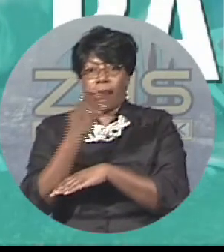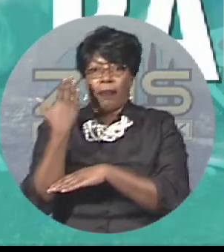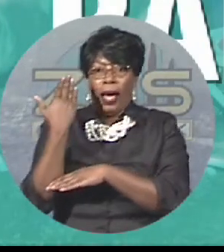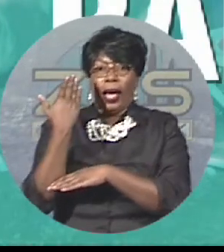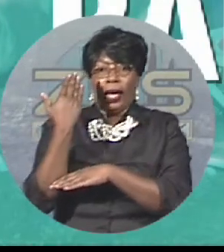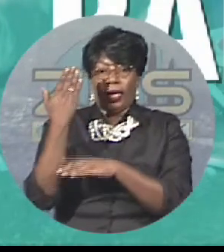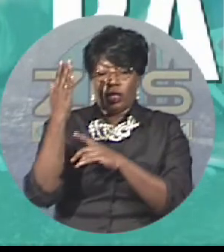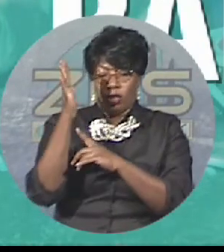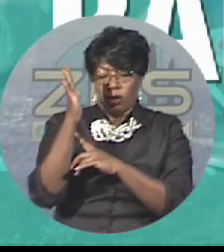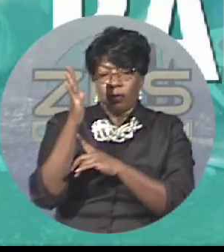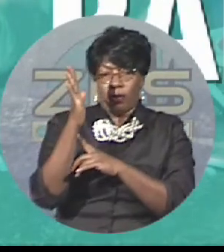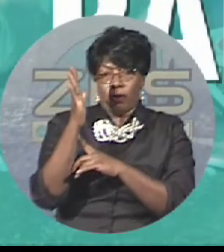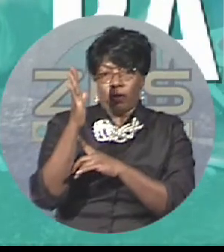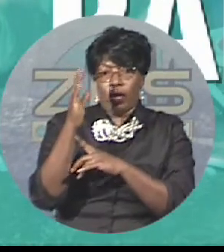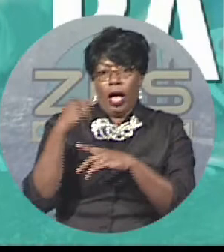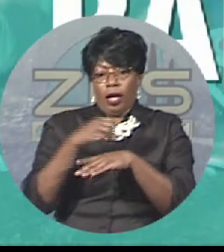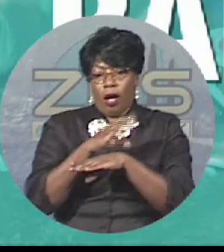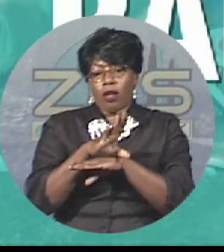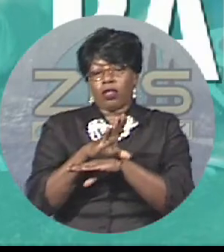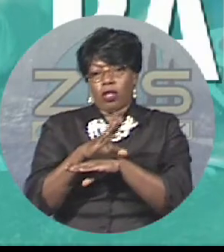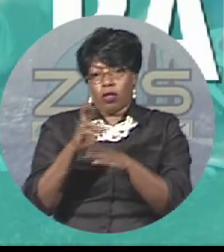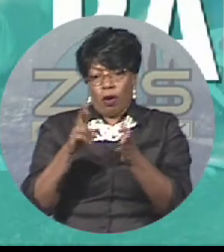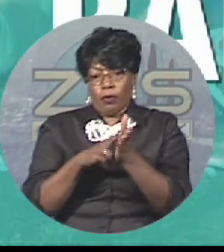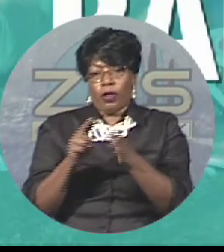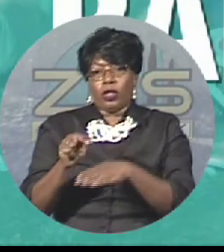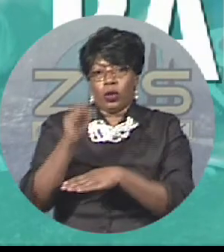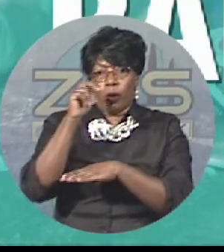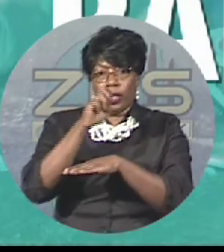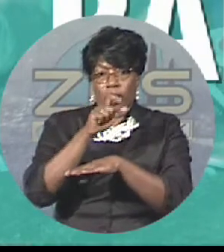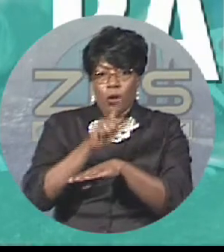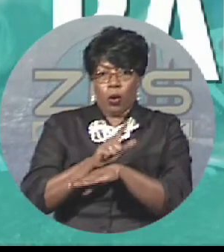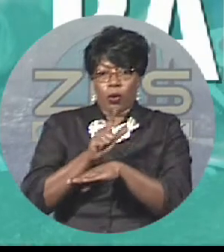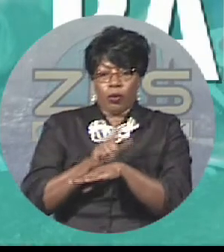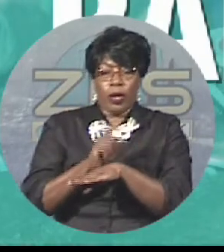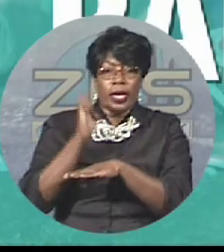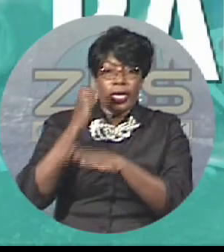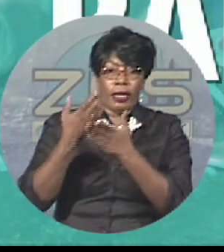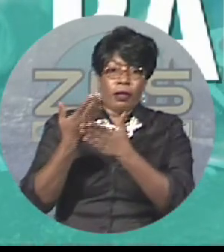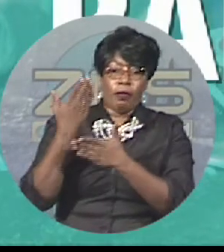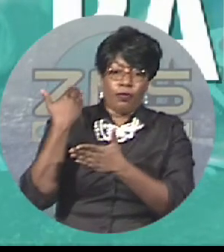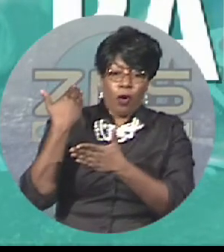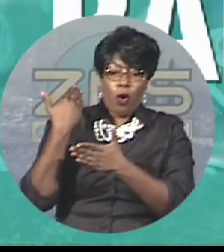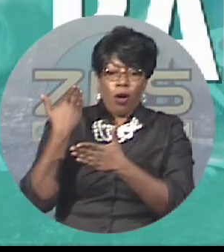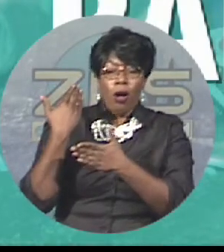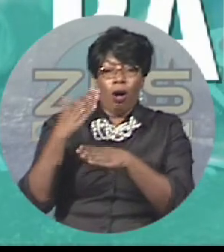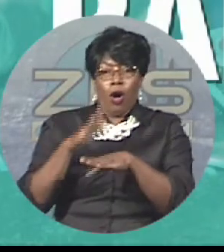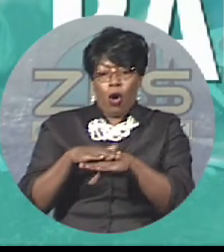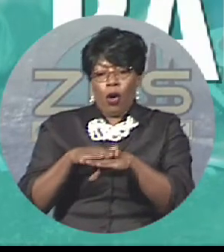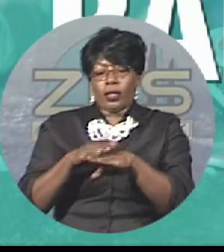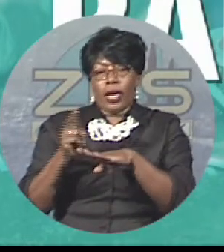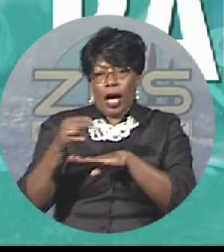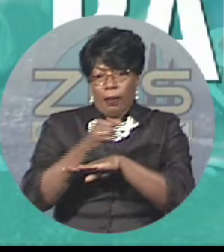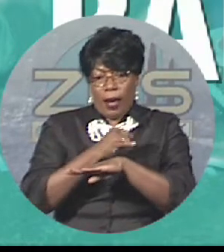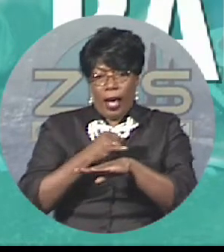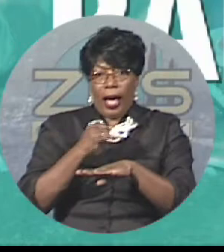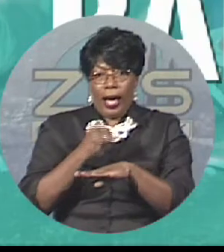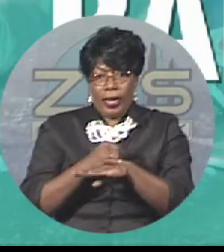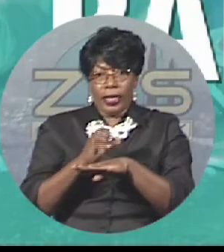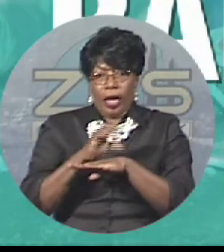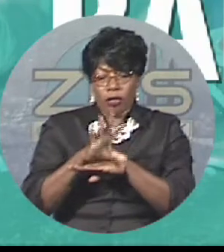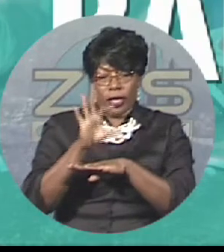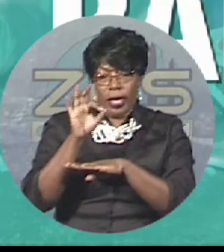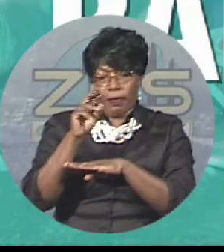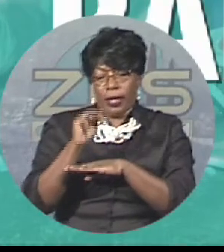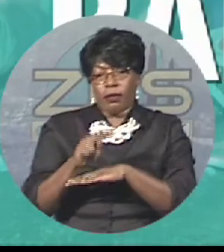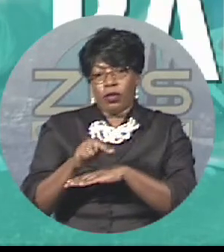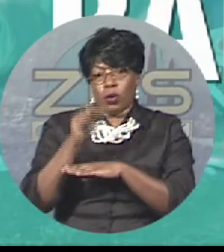torchbearer and currently serves as a council representative for North Eleuthera. He previously served on the Harbor Island District Council. The FNM's